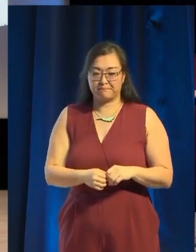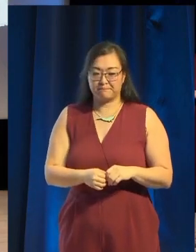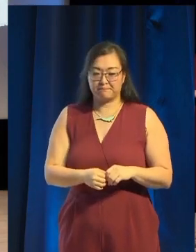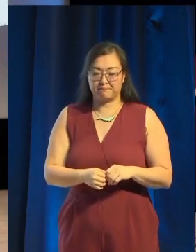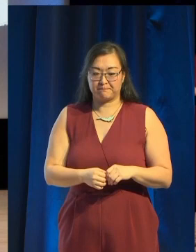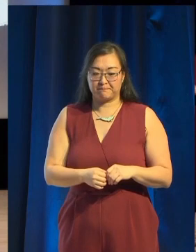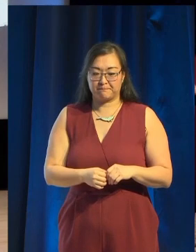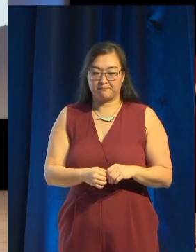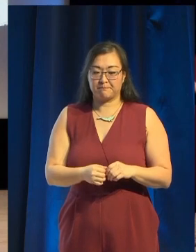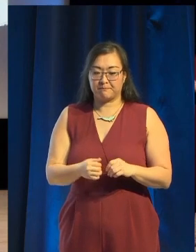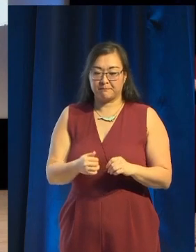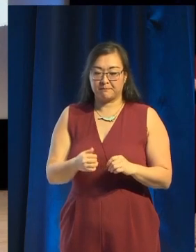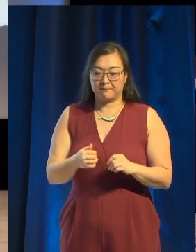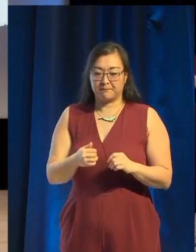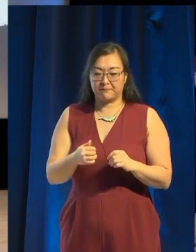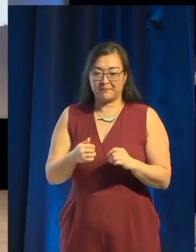Research again.